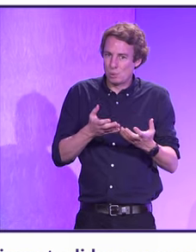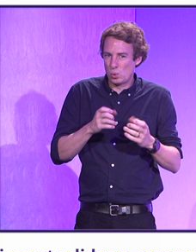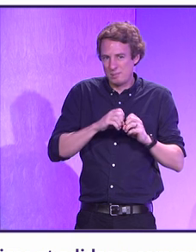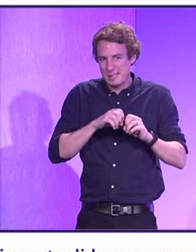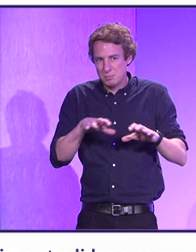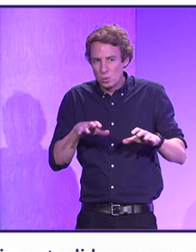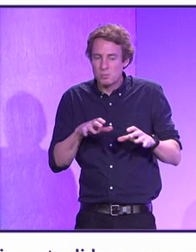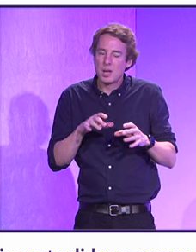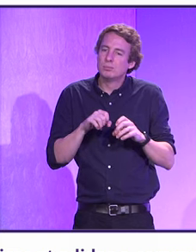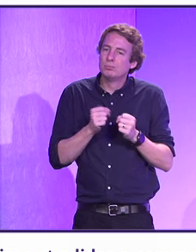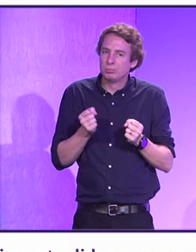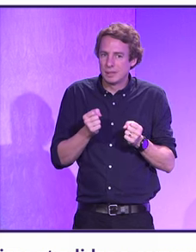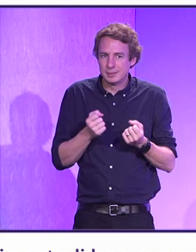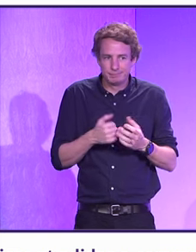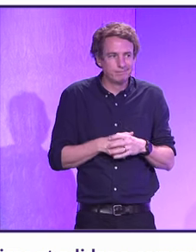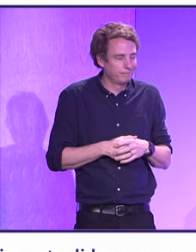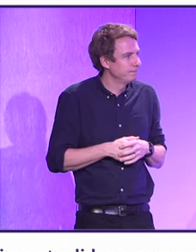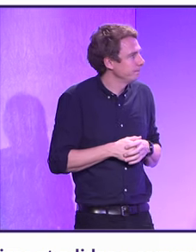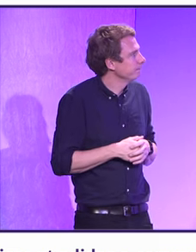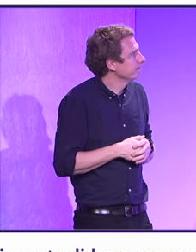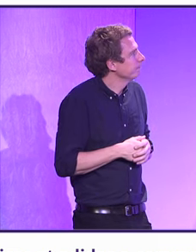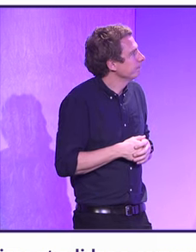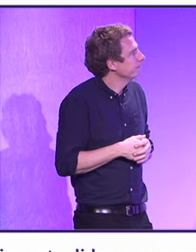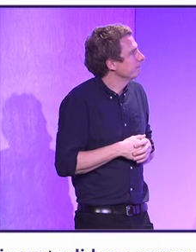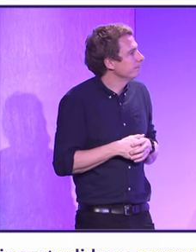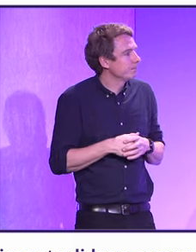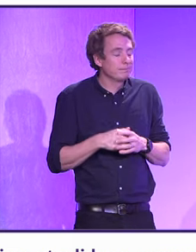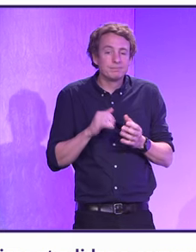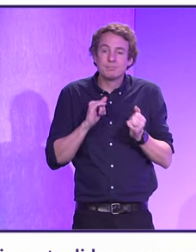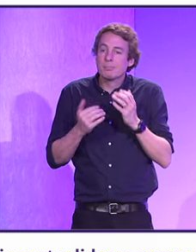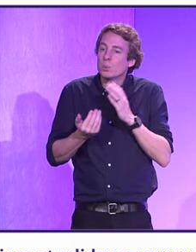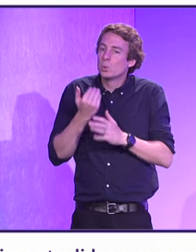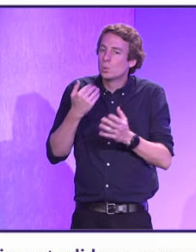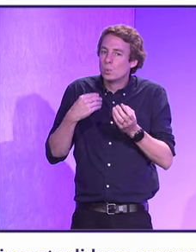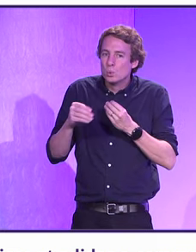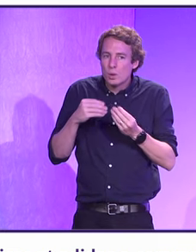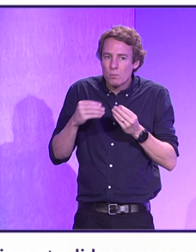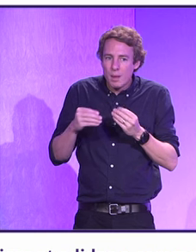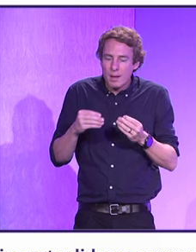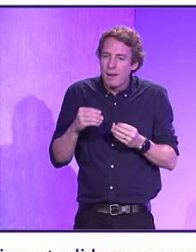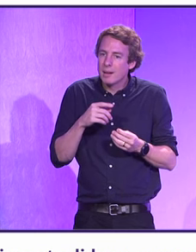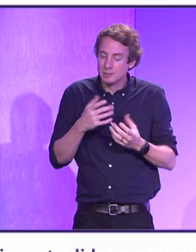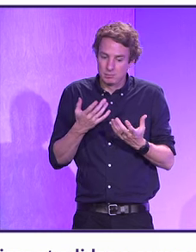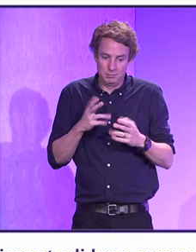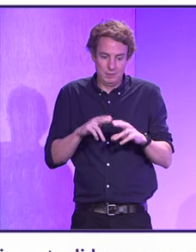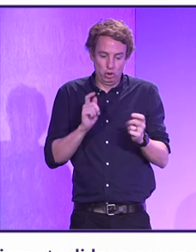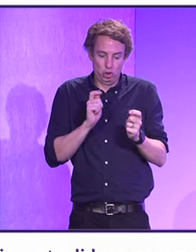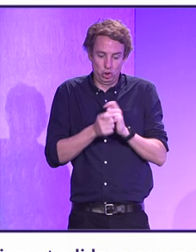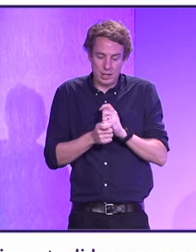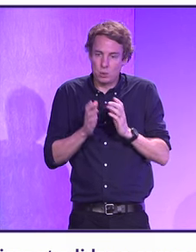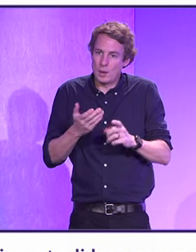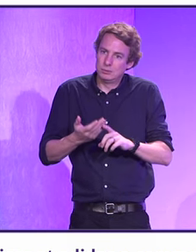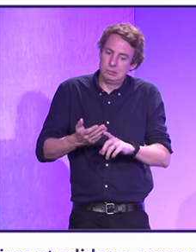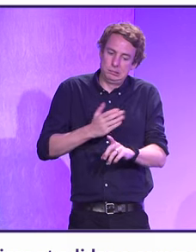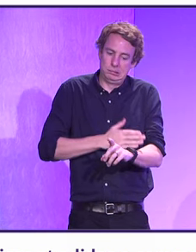what is a breaking change whenever we have a newer version to the software or the SDK. Changes like this needs